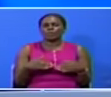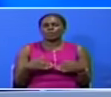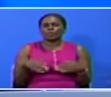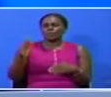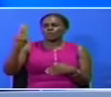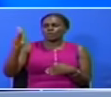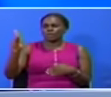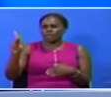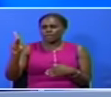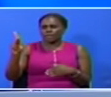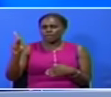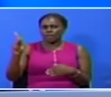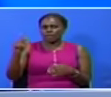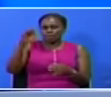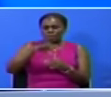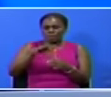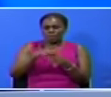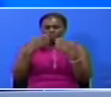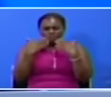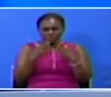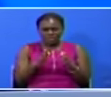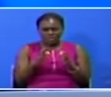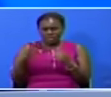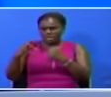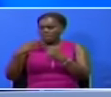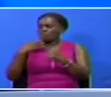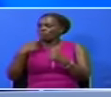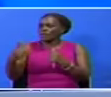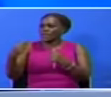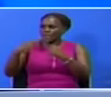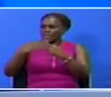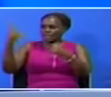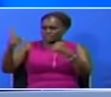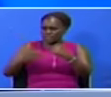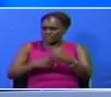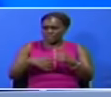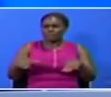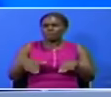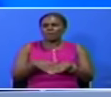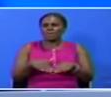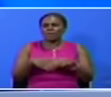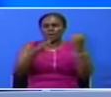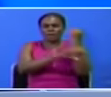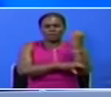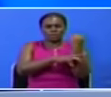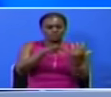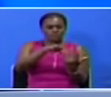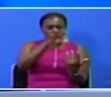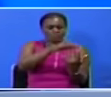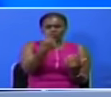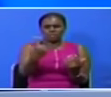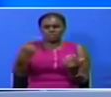United Kingdom. The closed-door voting session was by 186 eligible member states. The nominees had each made